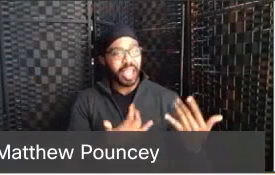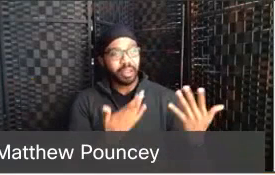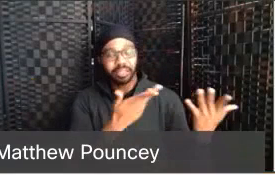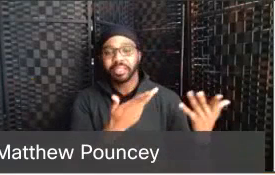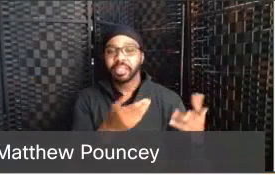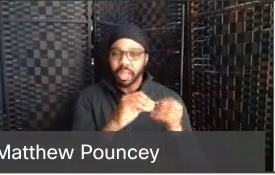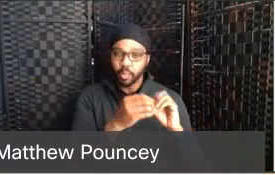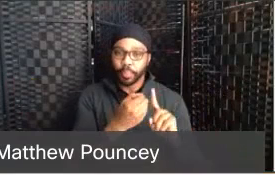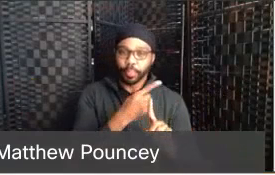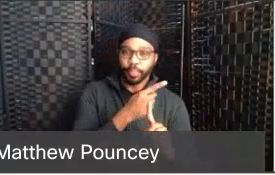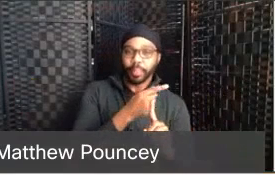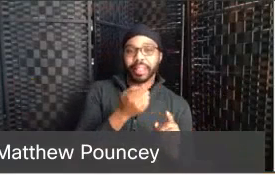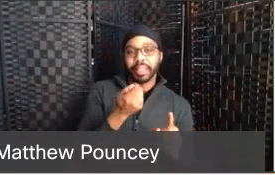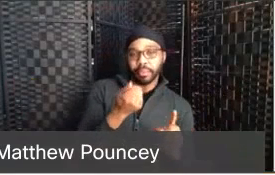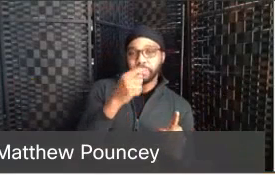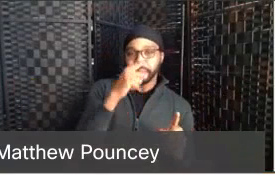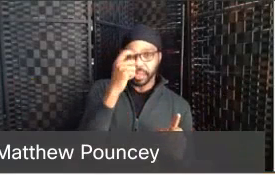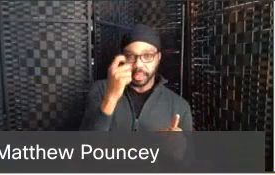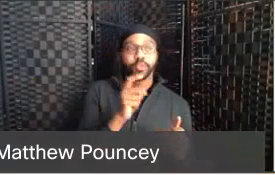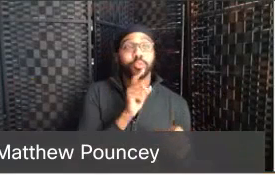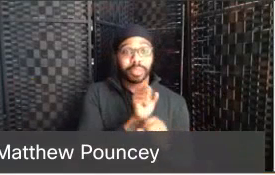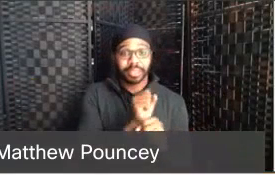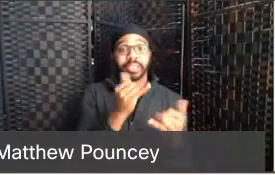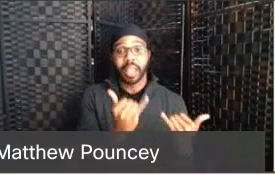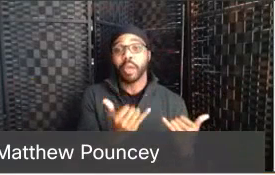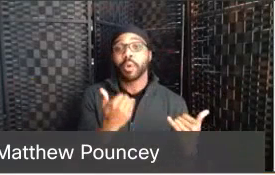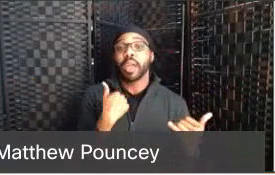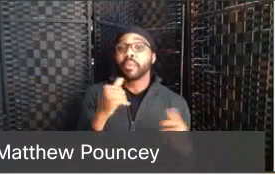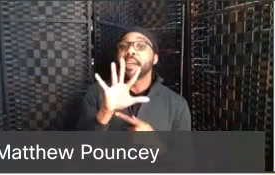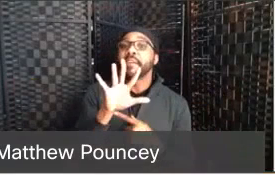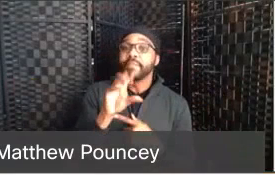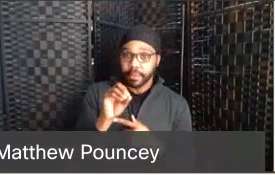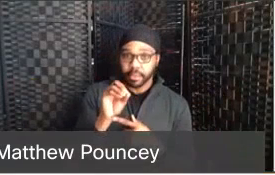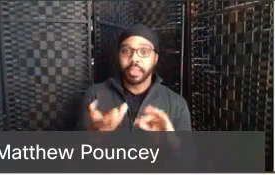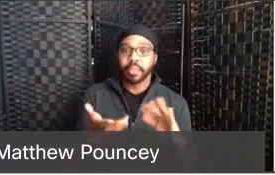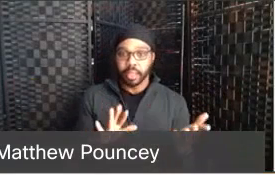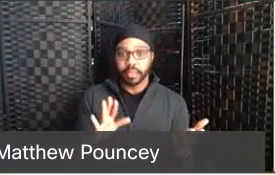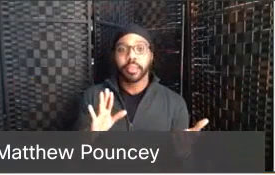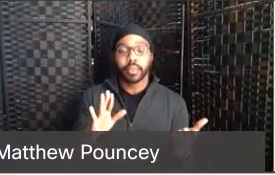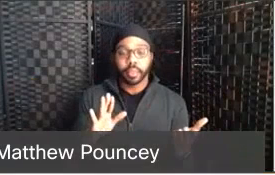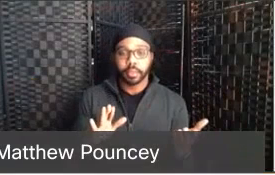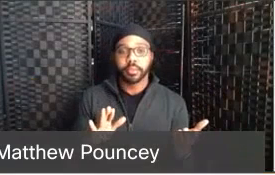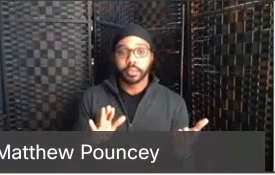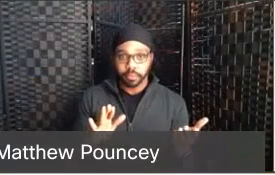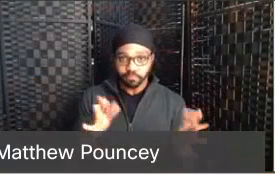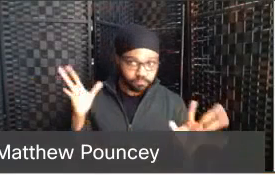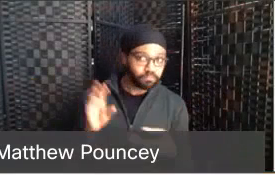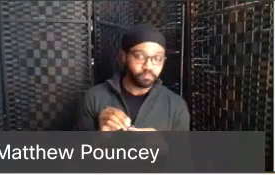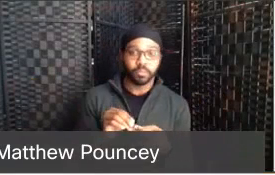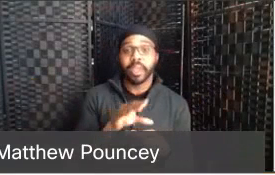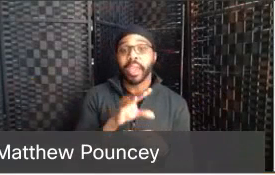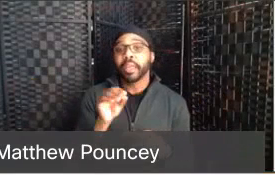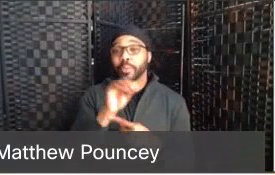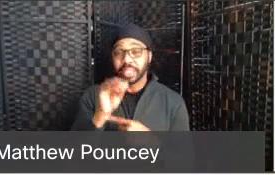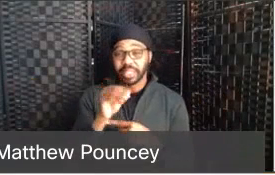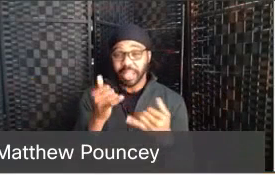little bit because we've in fact now had 50 deaths of people, and the percentage overall is a little